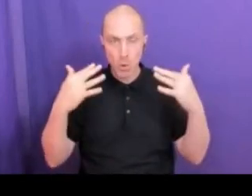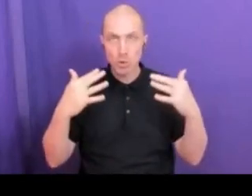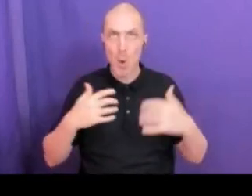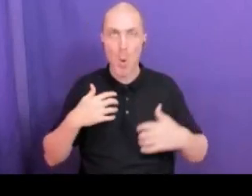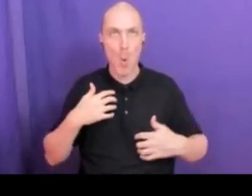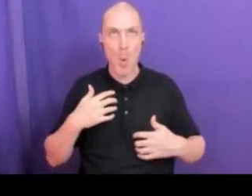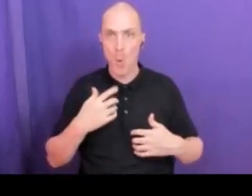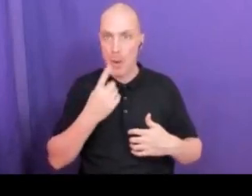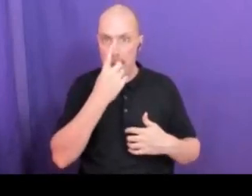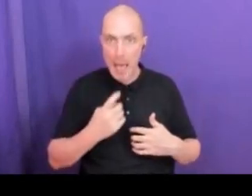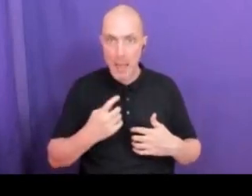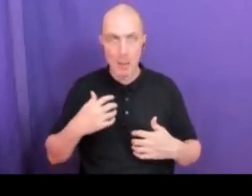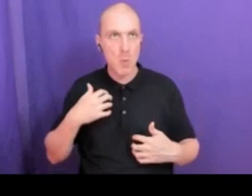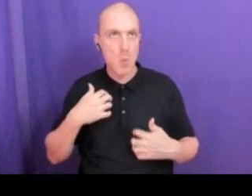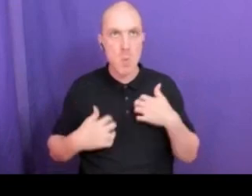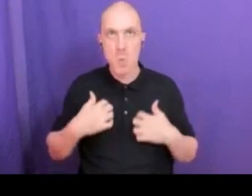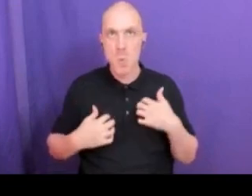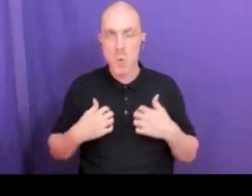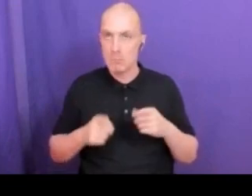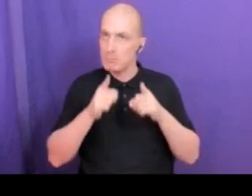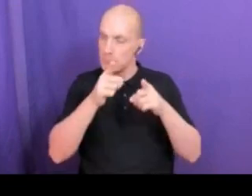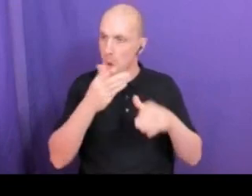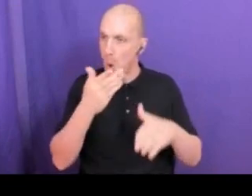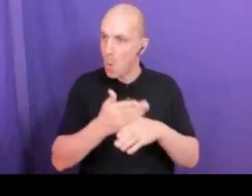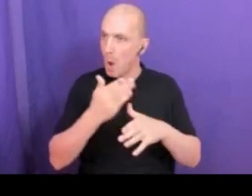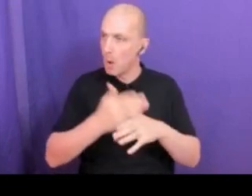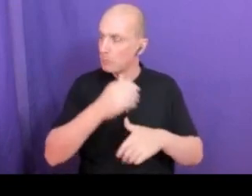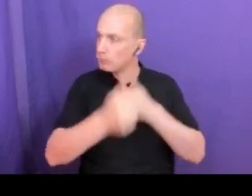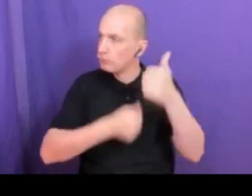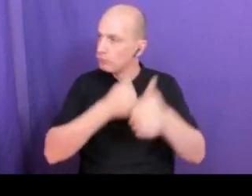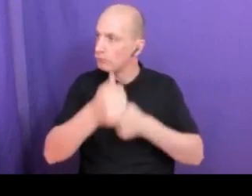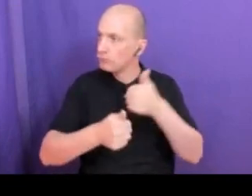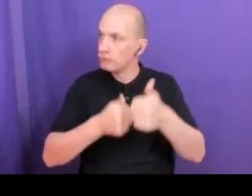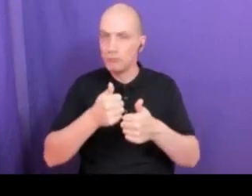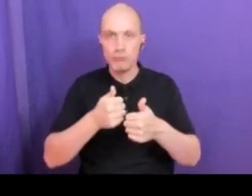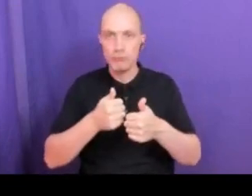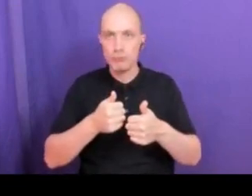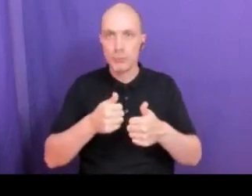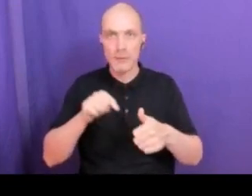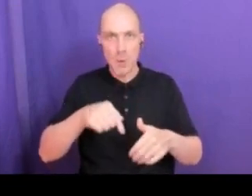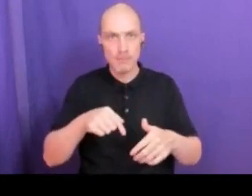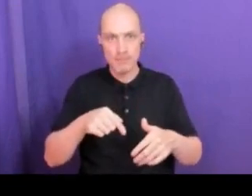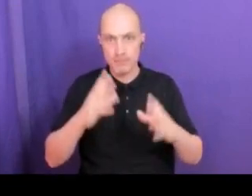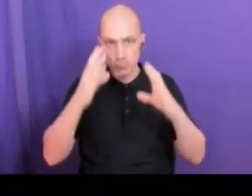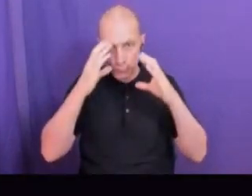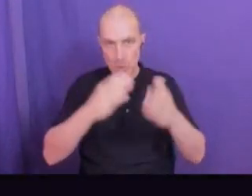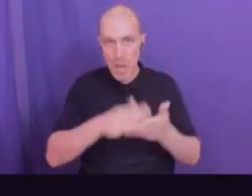in Brain Health Scotland, and indeed all of our work across prevention and education.